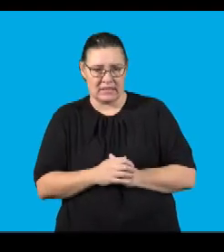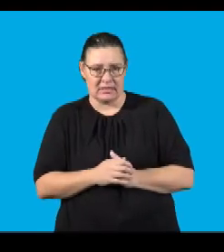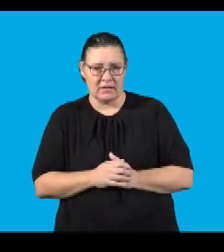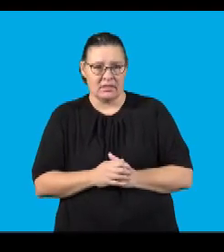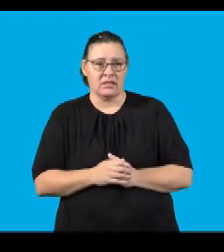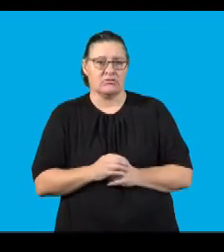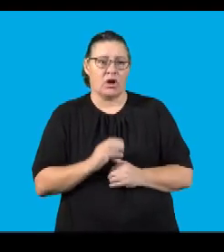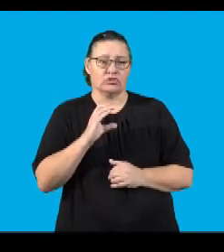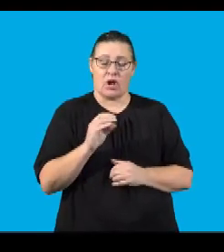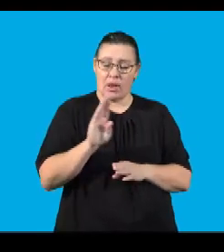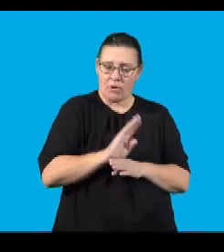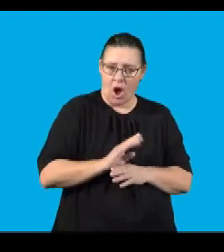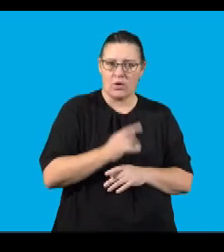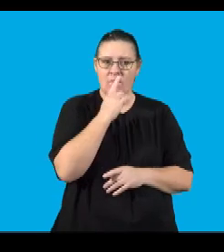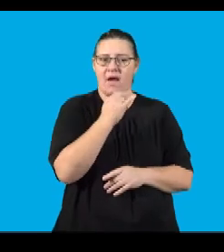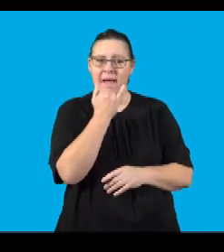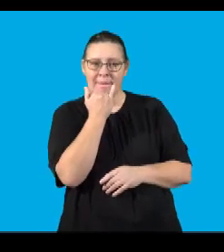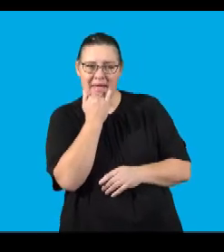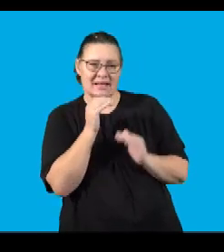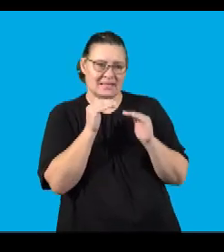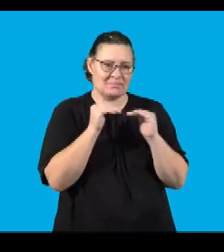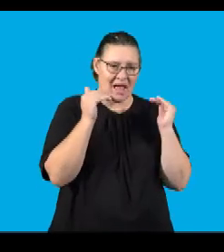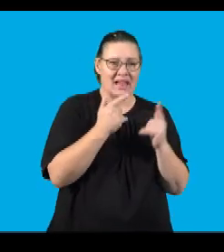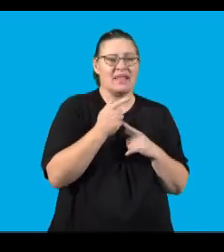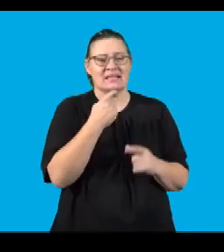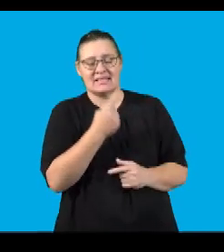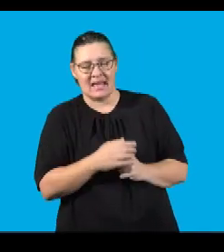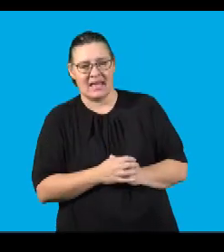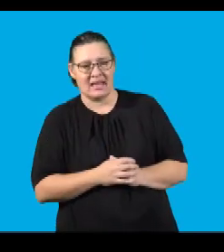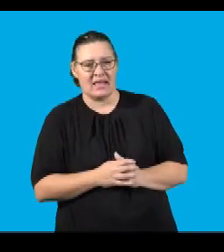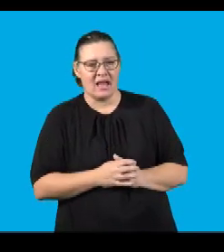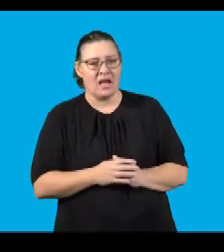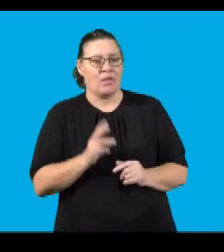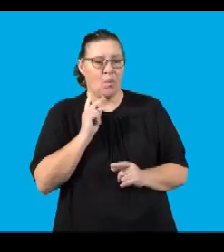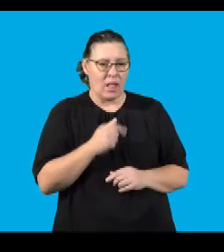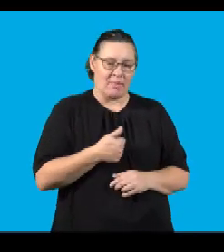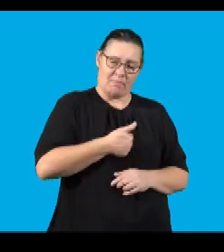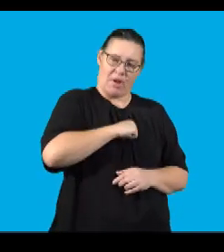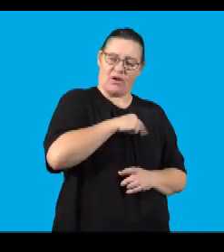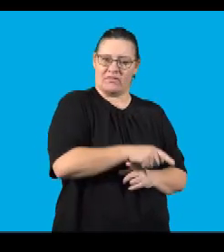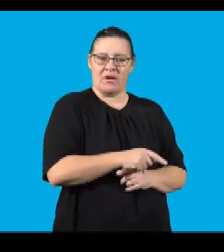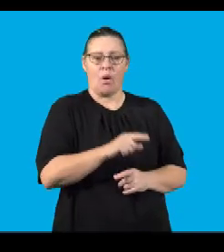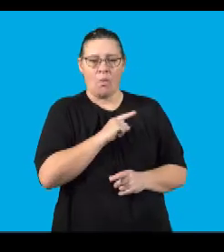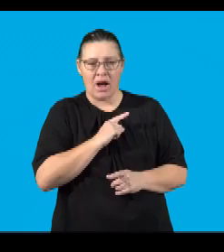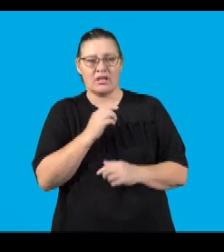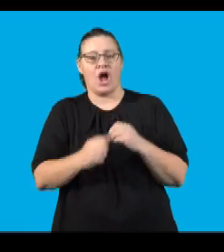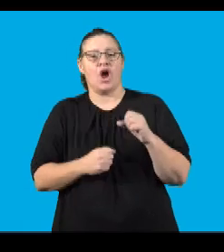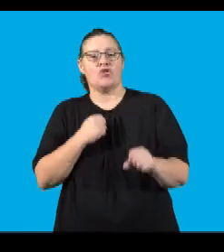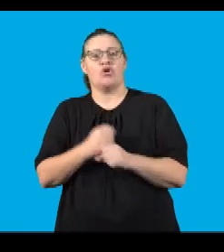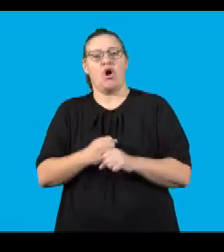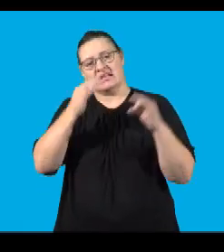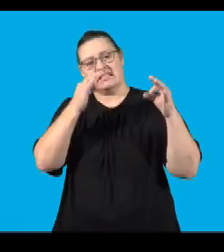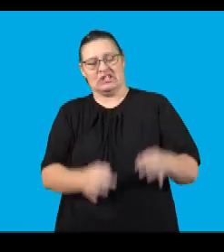can see Charlie Brown looks quite happy. He has a smile and he says Lucy is going to be proud of him. It is his year